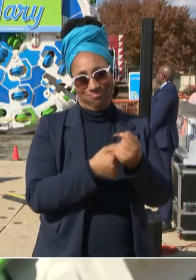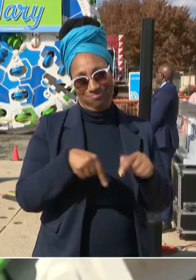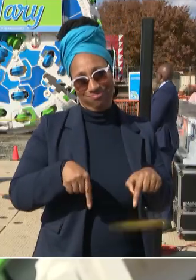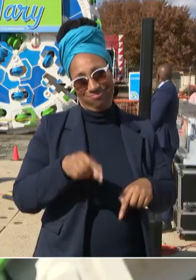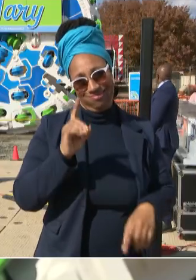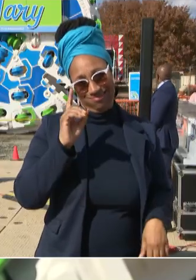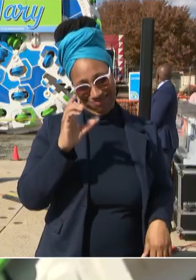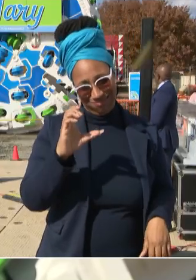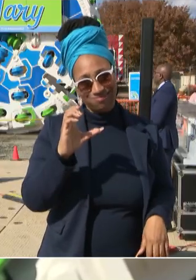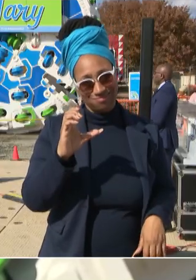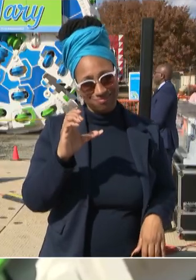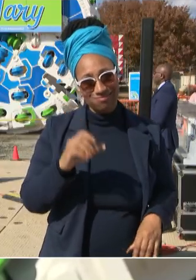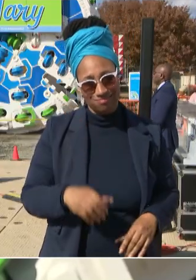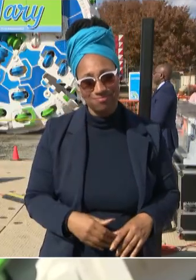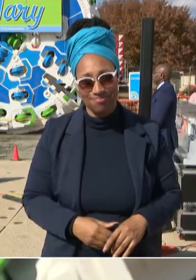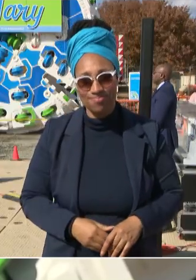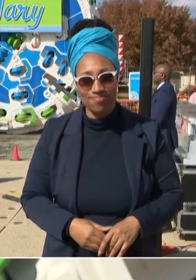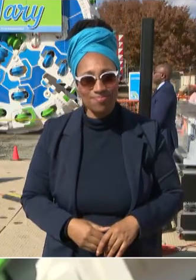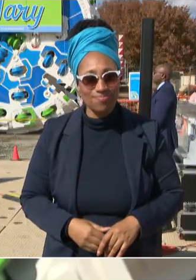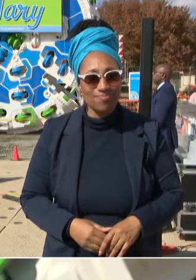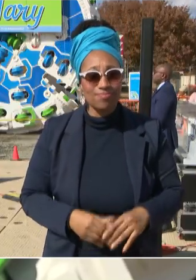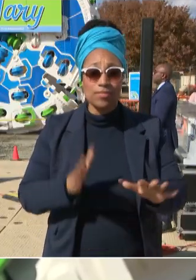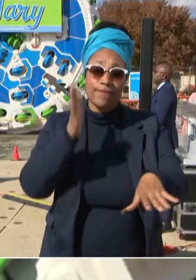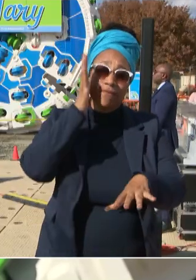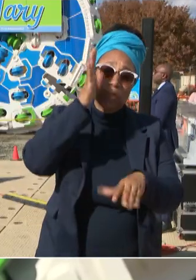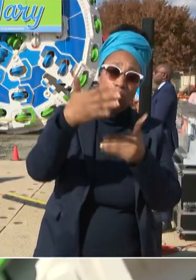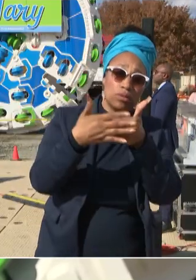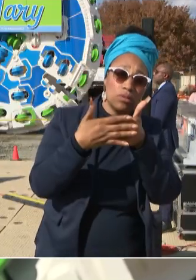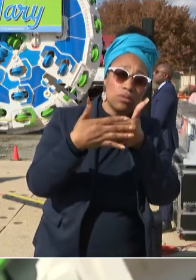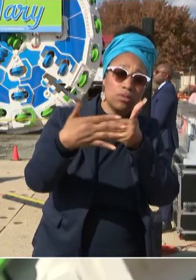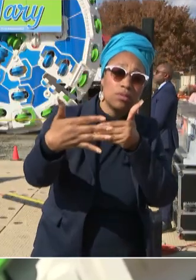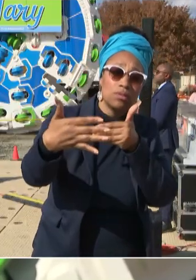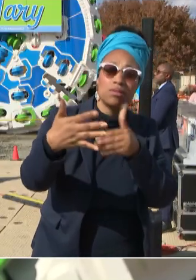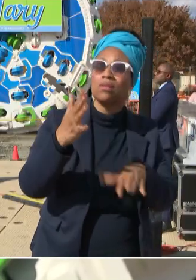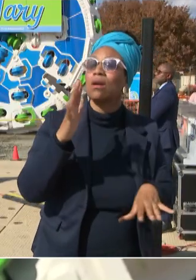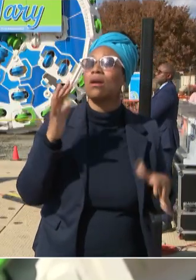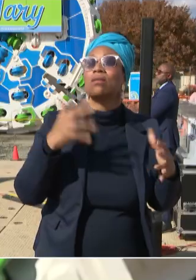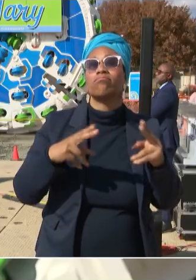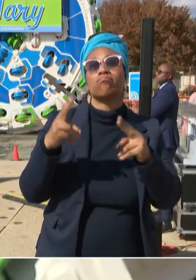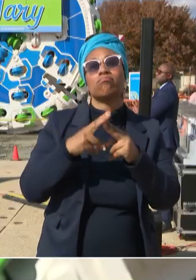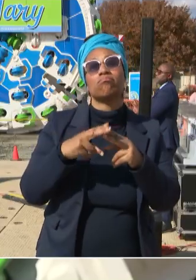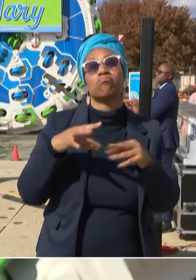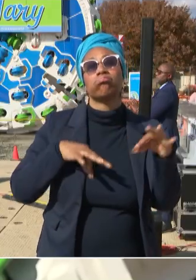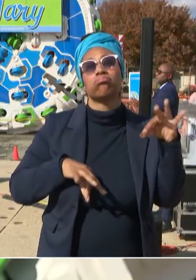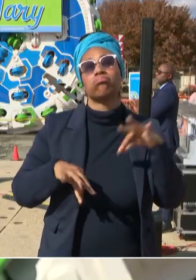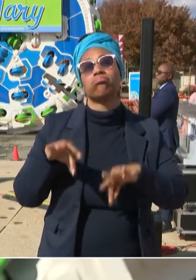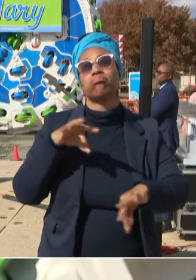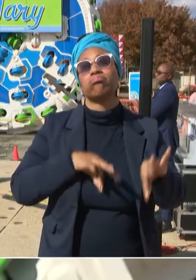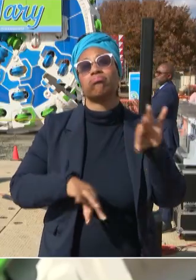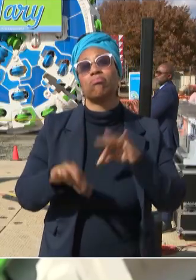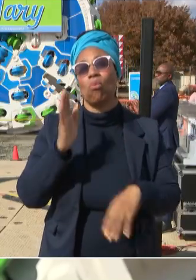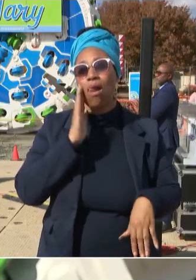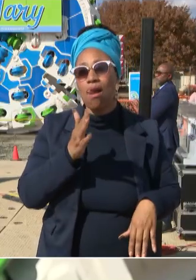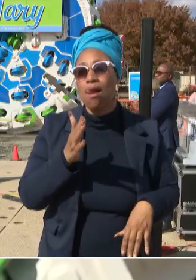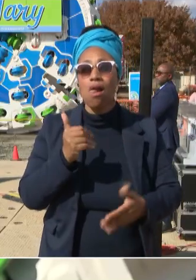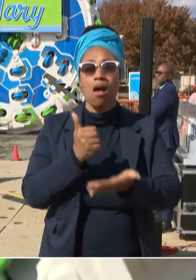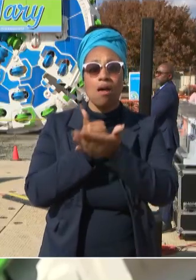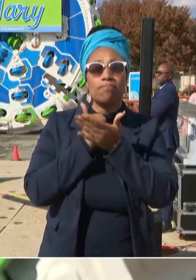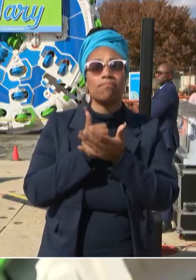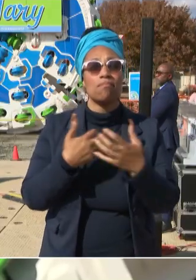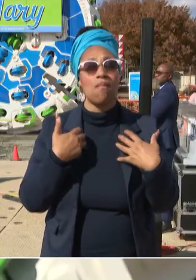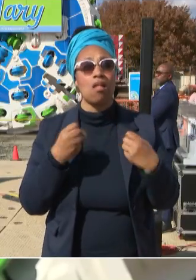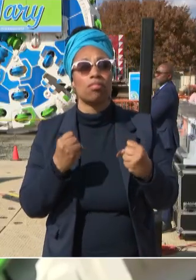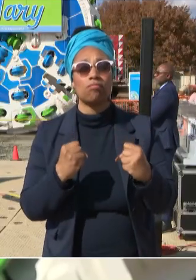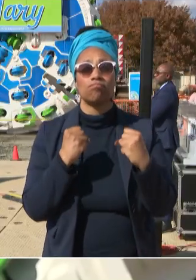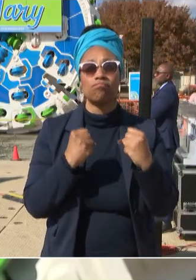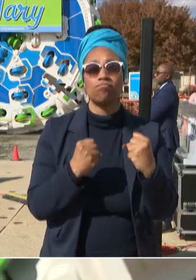and will pay dividend for future generations for years to come. So DC Water has many partners that helping